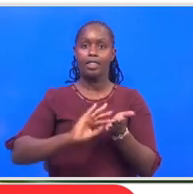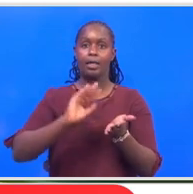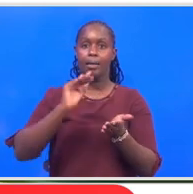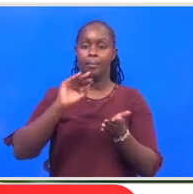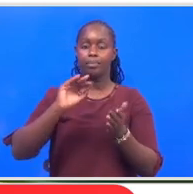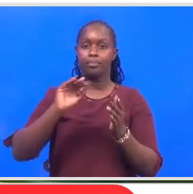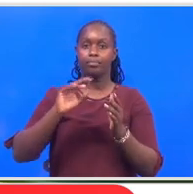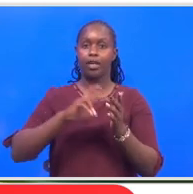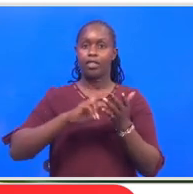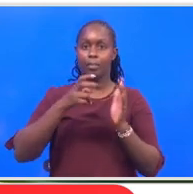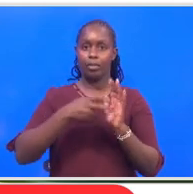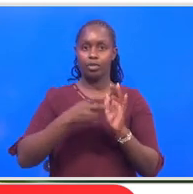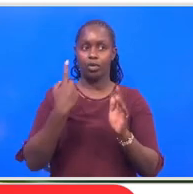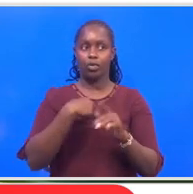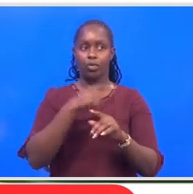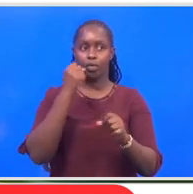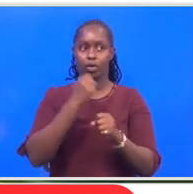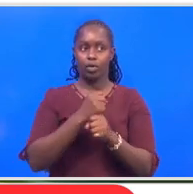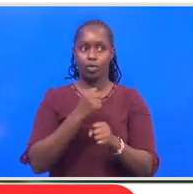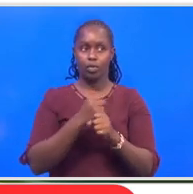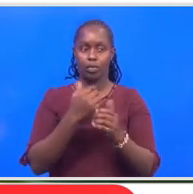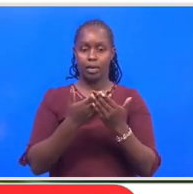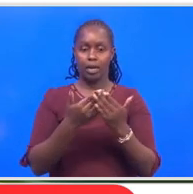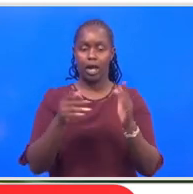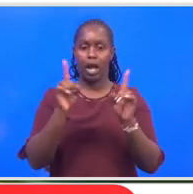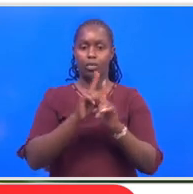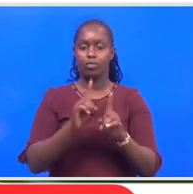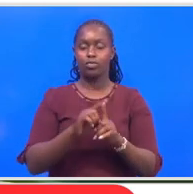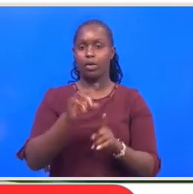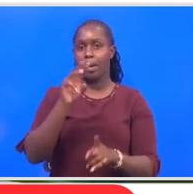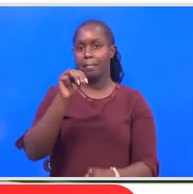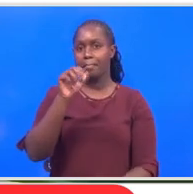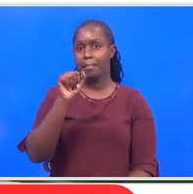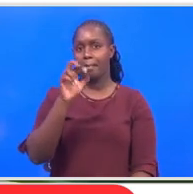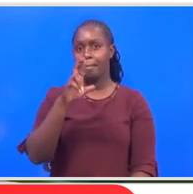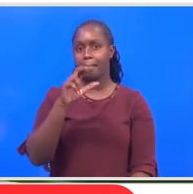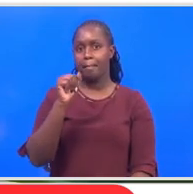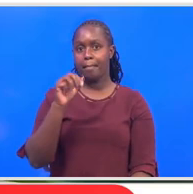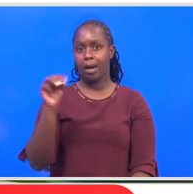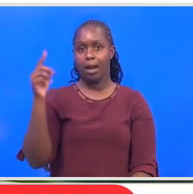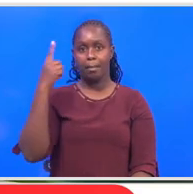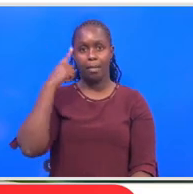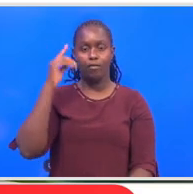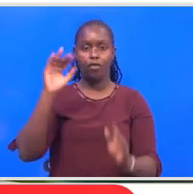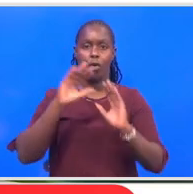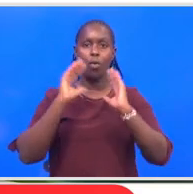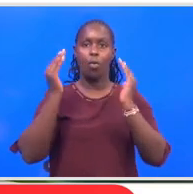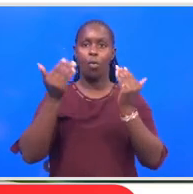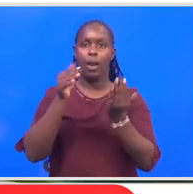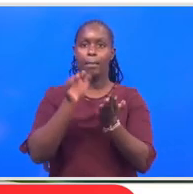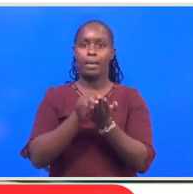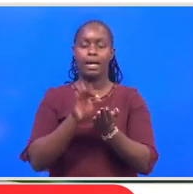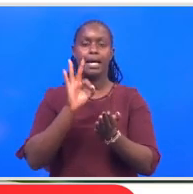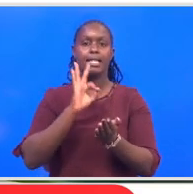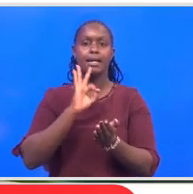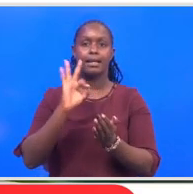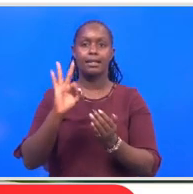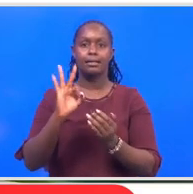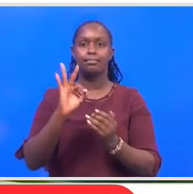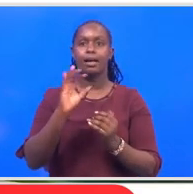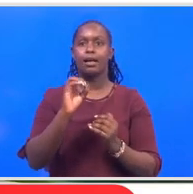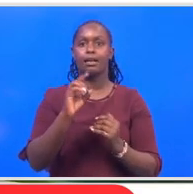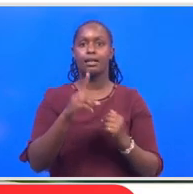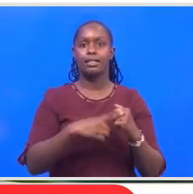road opening, grading and maraming. That is for the word fund, that is 306 million.